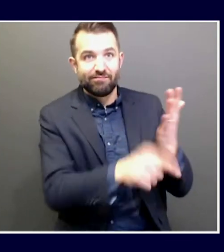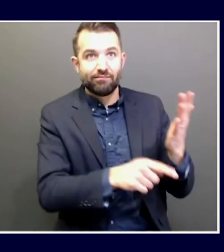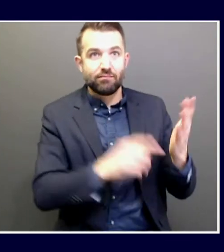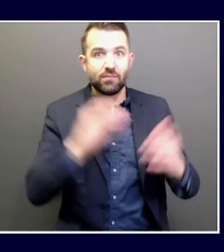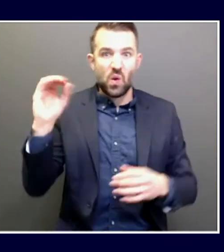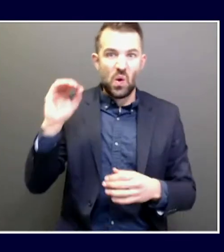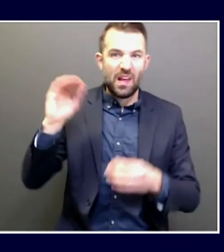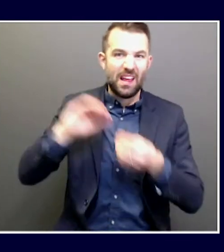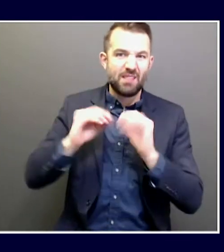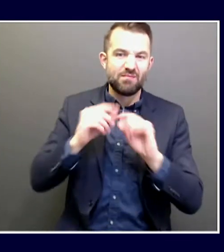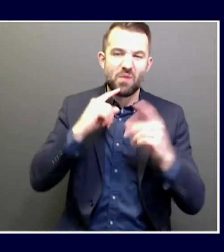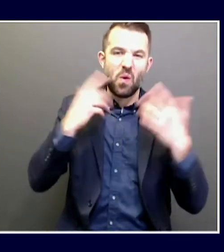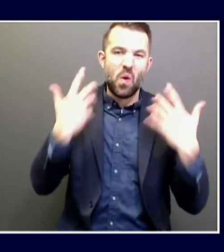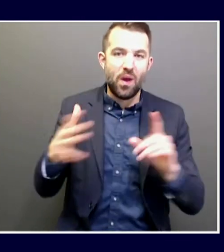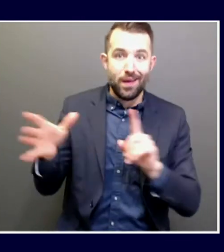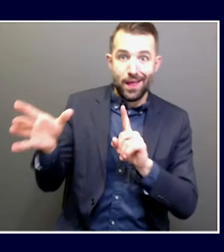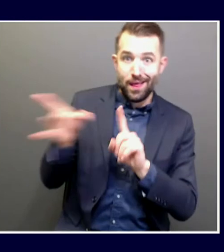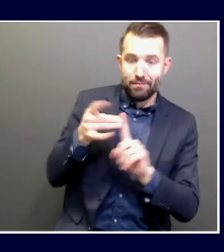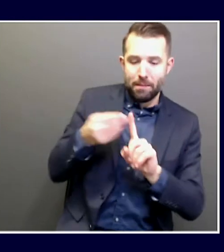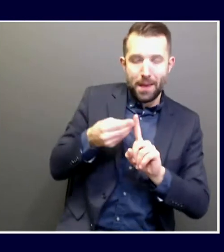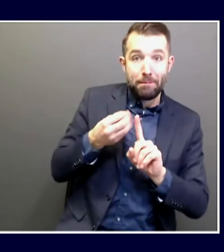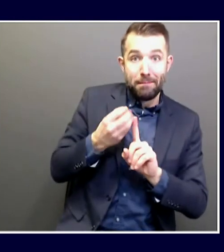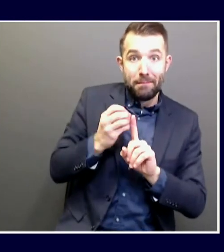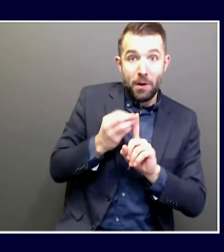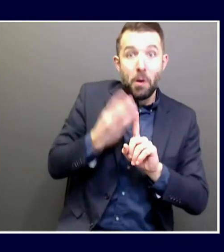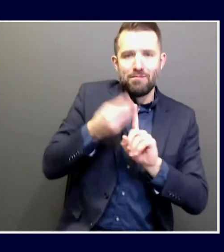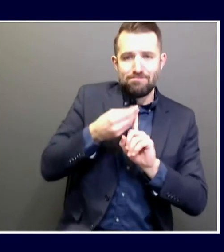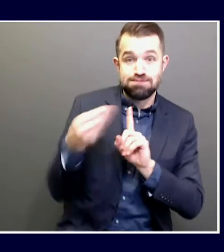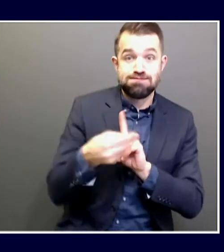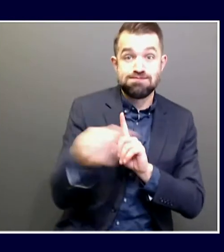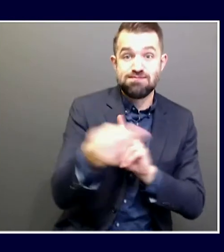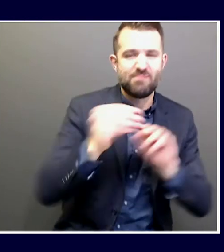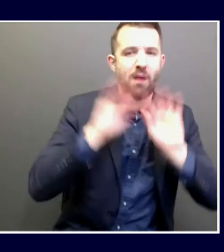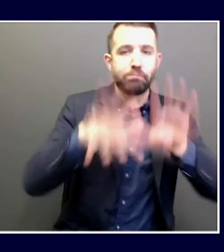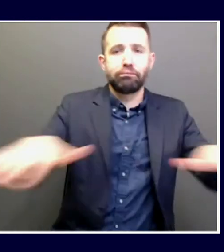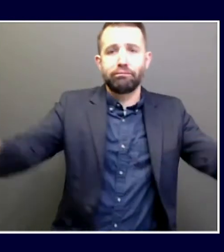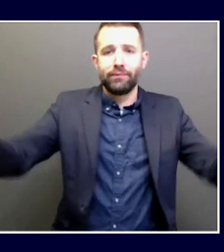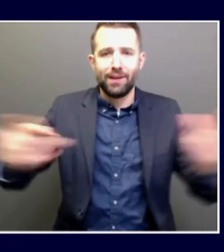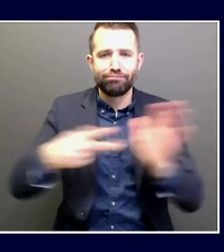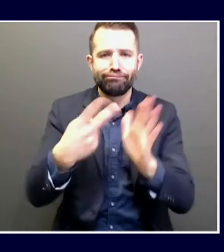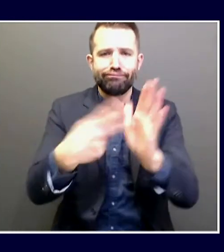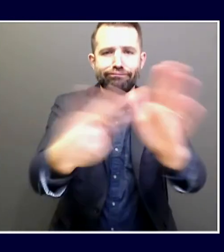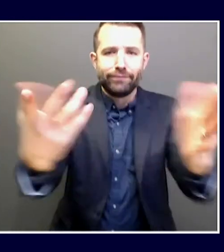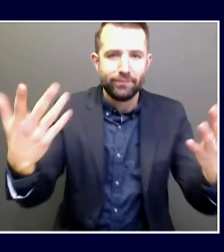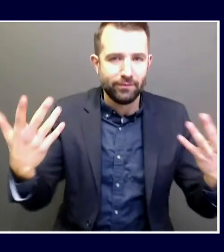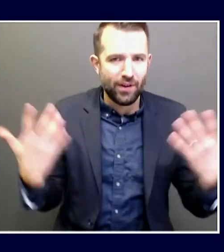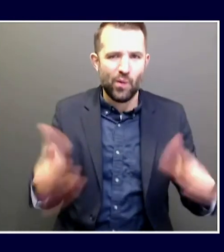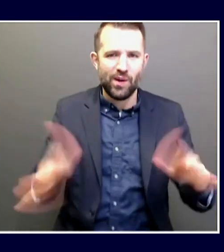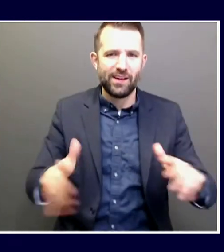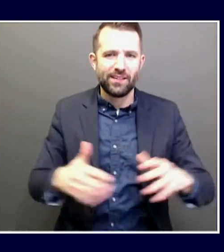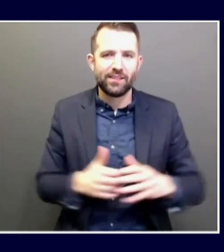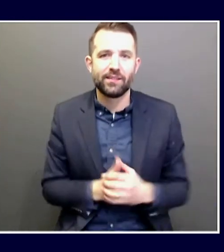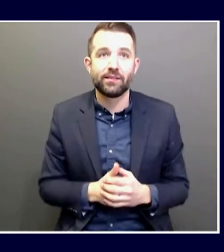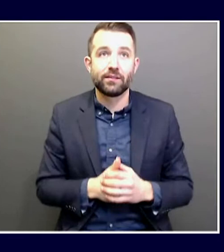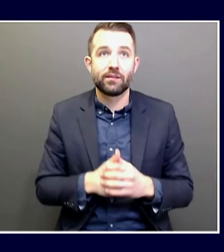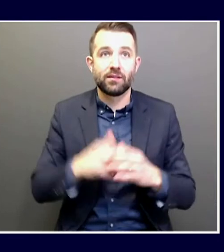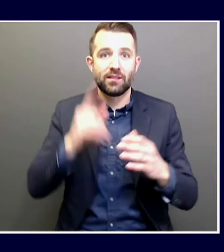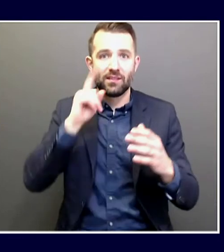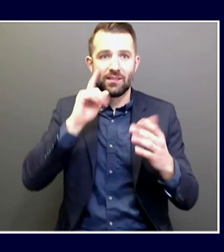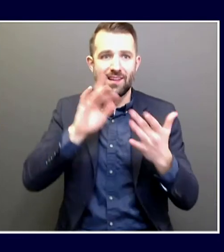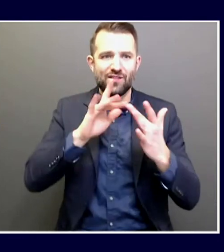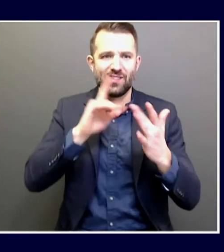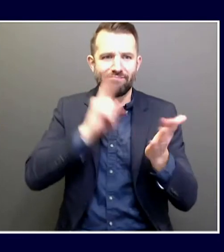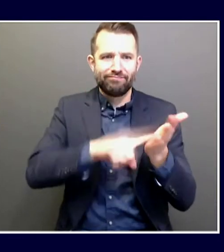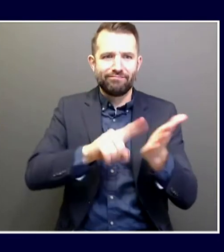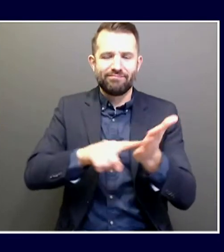rates, sky-high case rates, those assumptions don't hold. The biology of Omicron